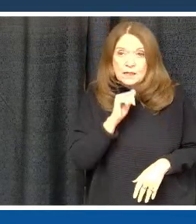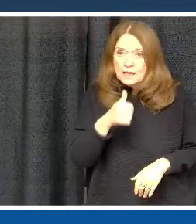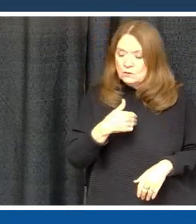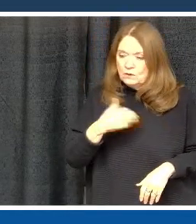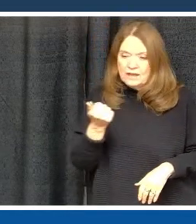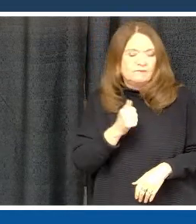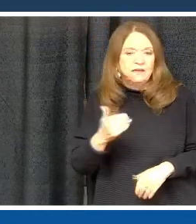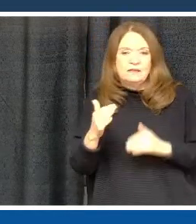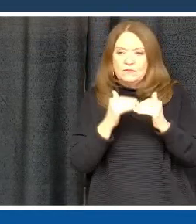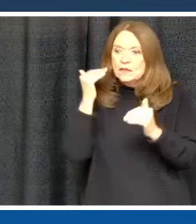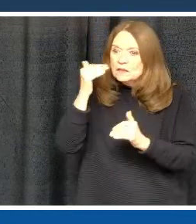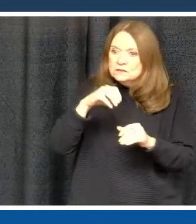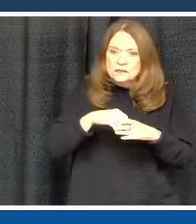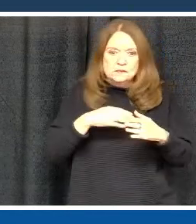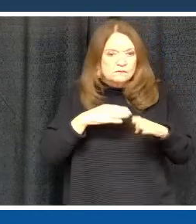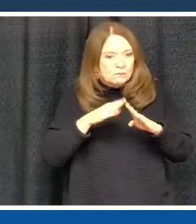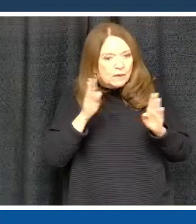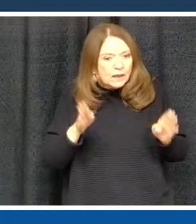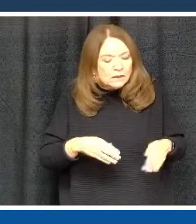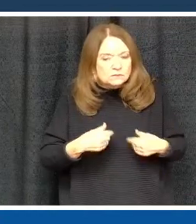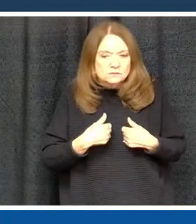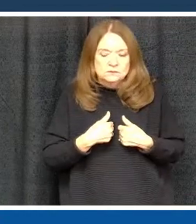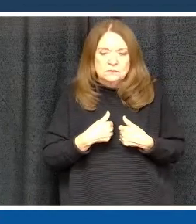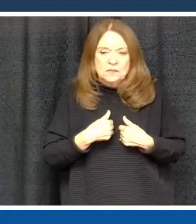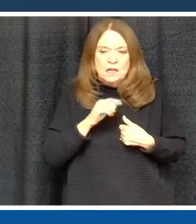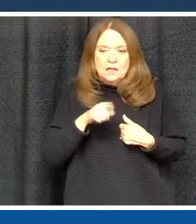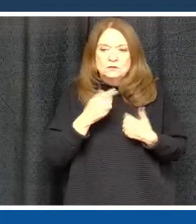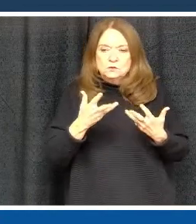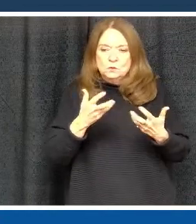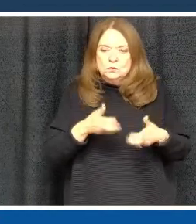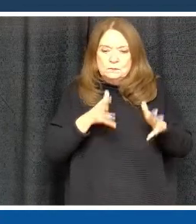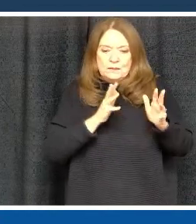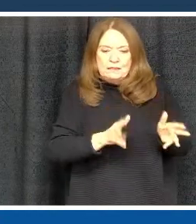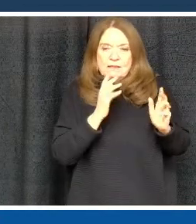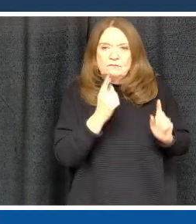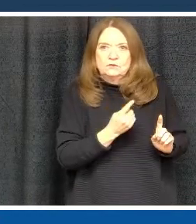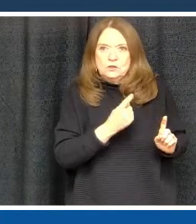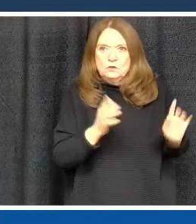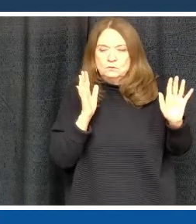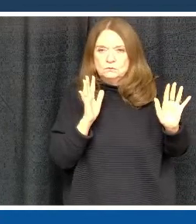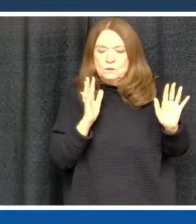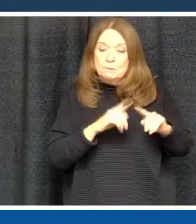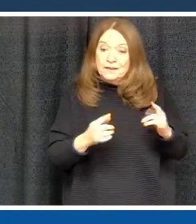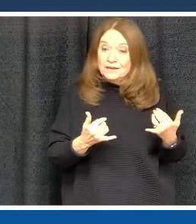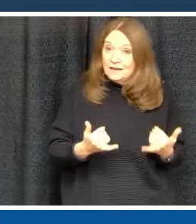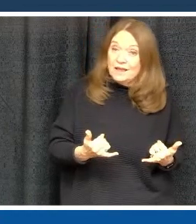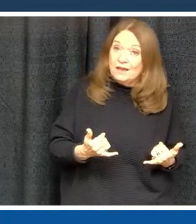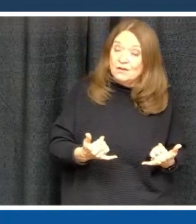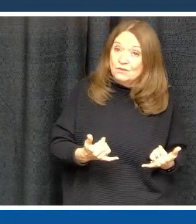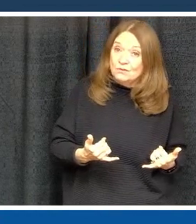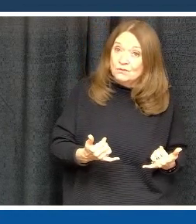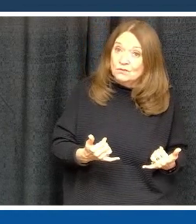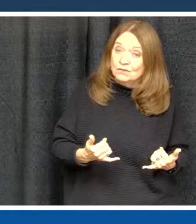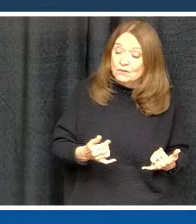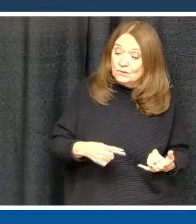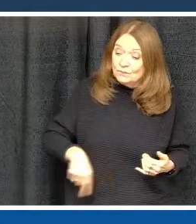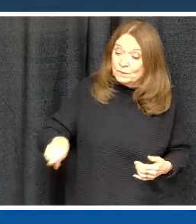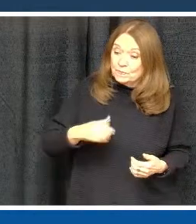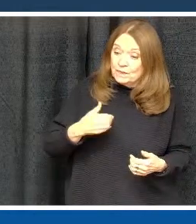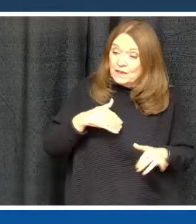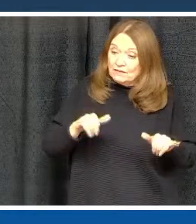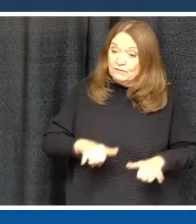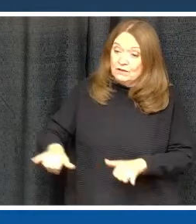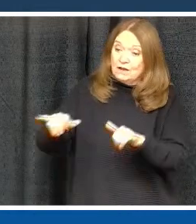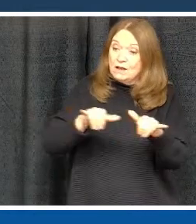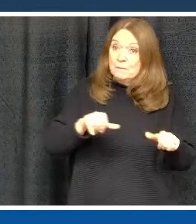anything excessive in my house. I just want to be left alone. But now they have common